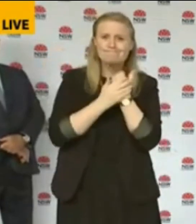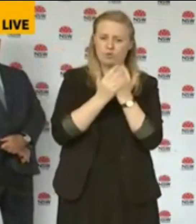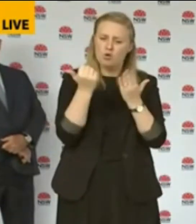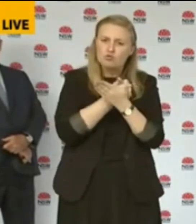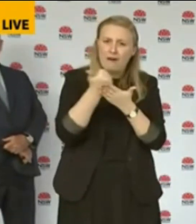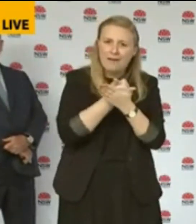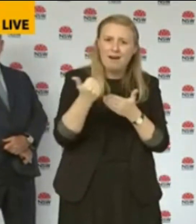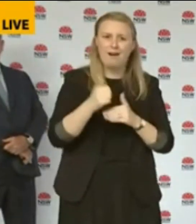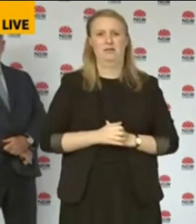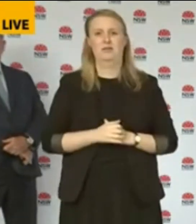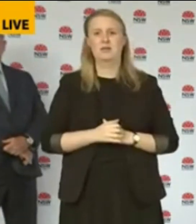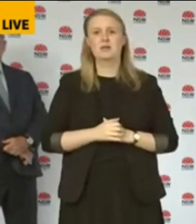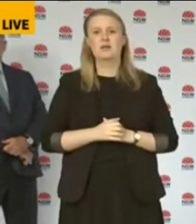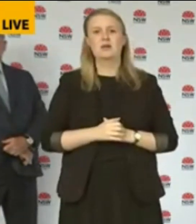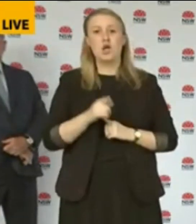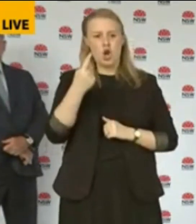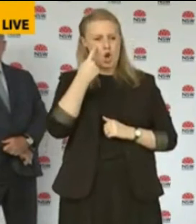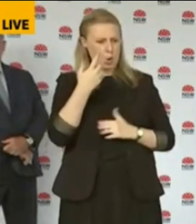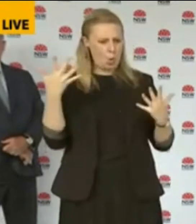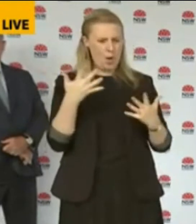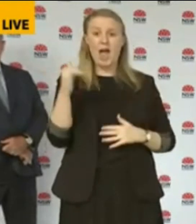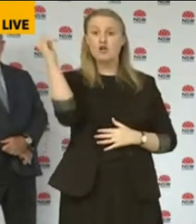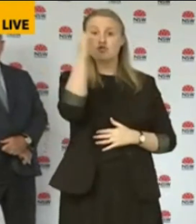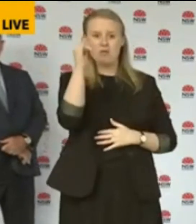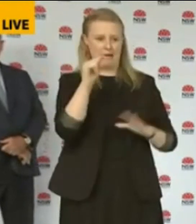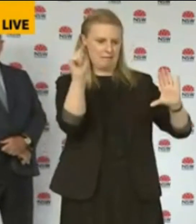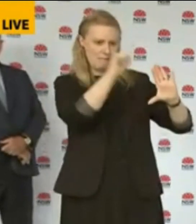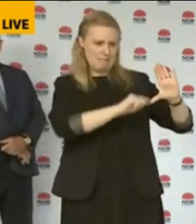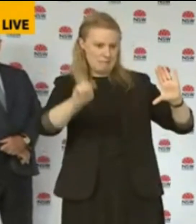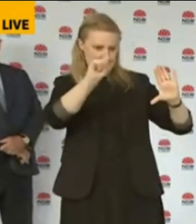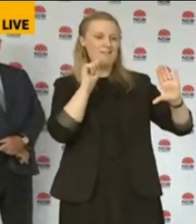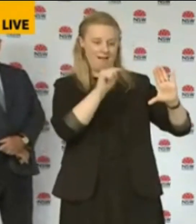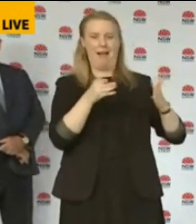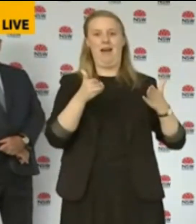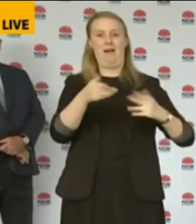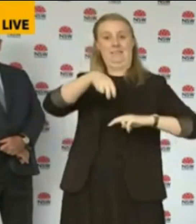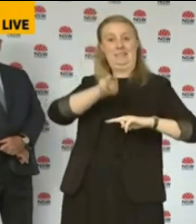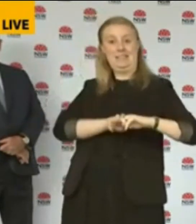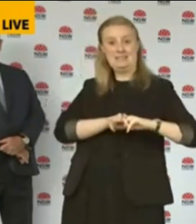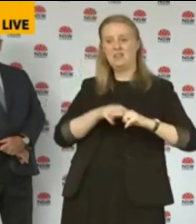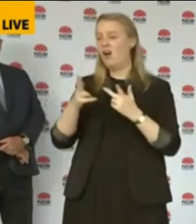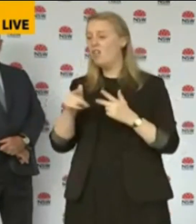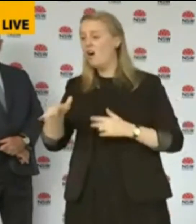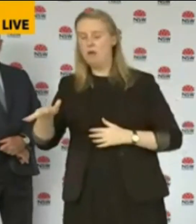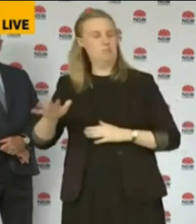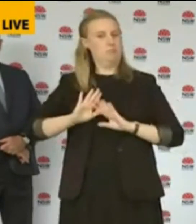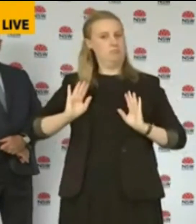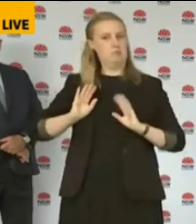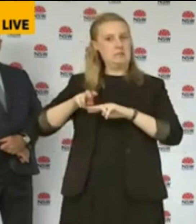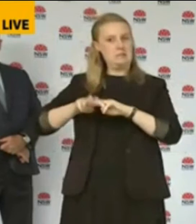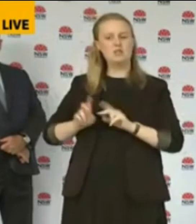and as we always say, if you're feeling unwell, do not travel, stay at home and get tested. Very